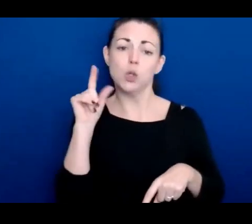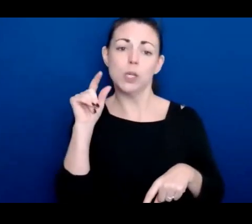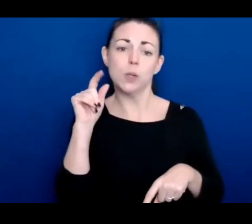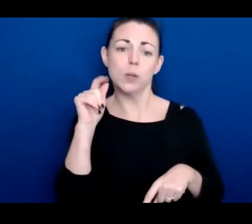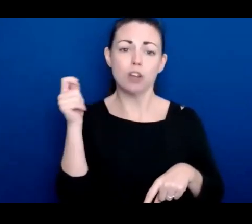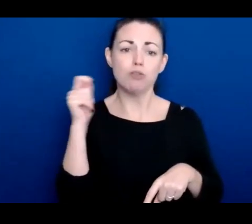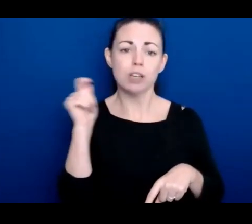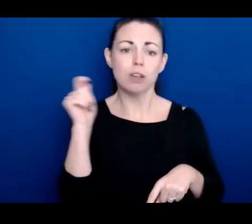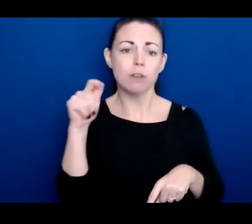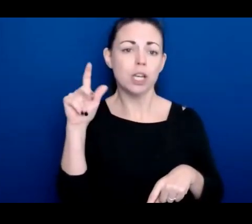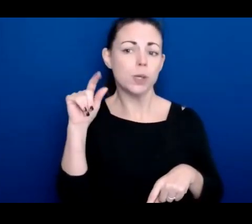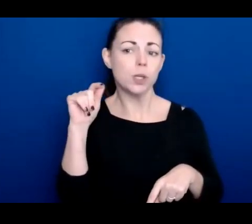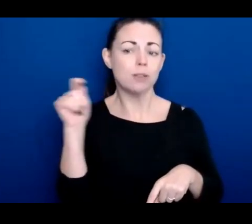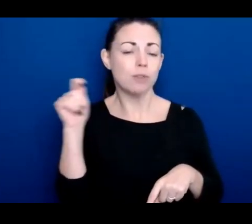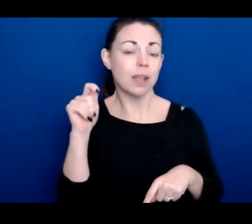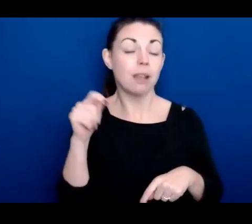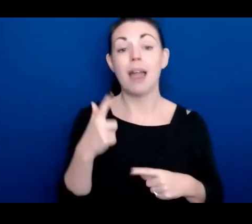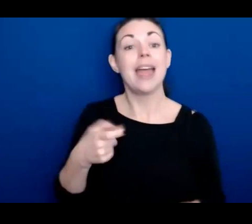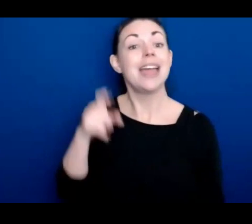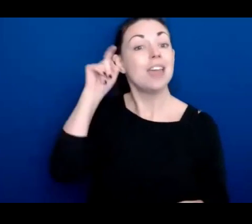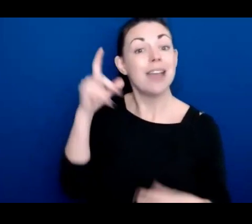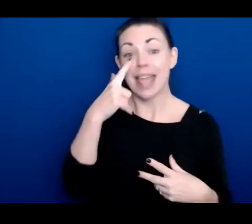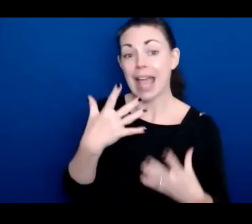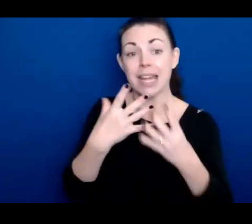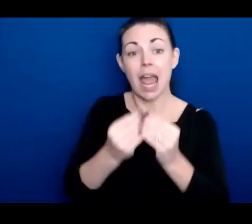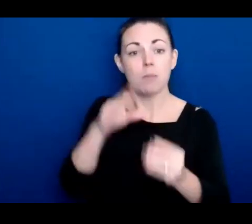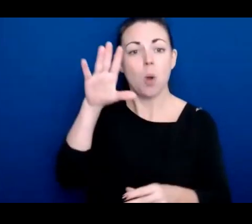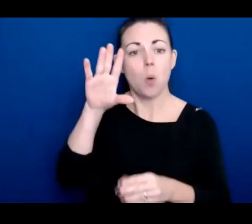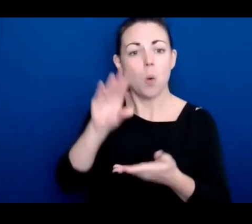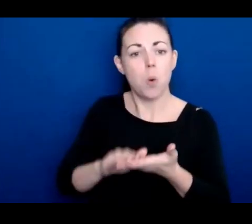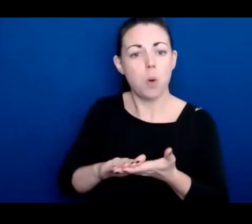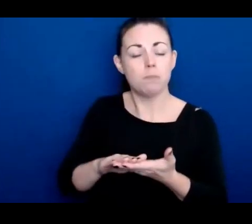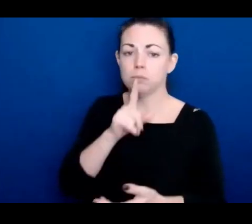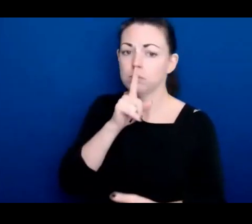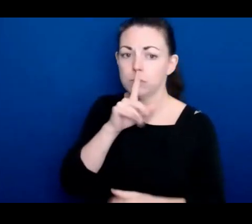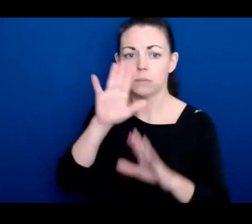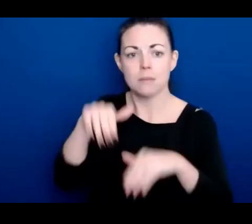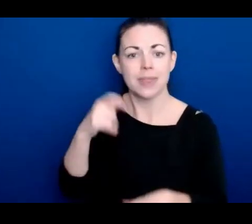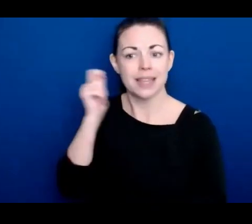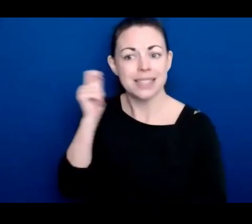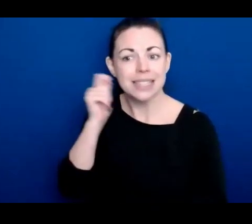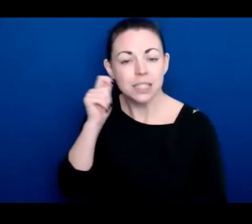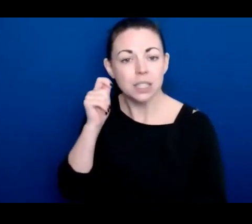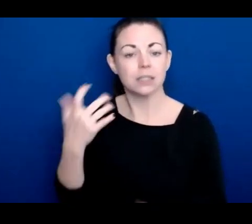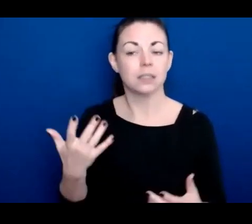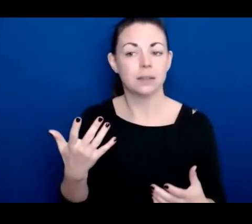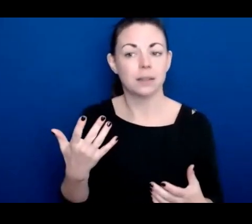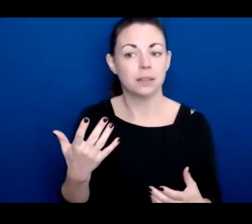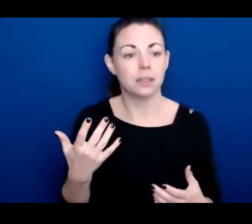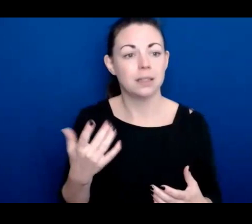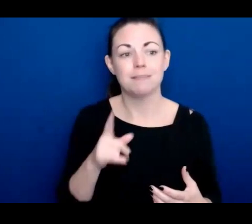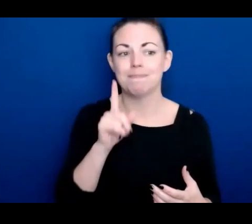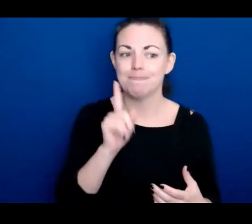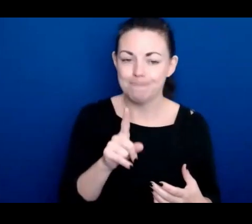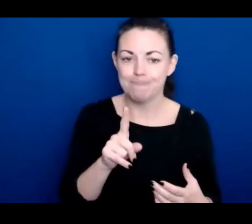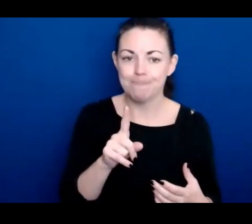Now, hearing aids can suppress it and can help and take away and muffle the sound that you're hearing in your head all the time. However, this can